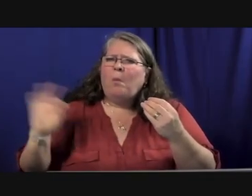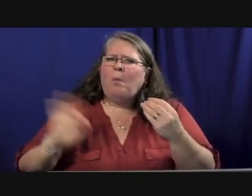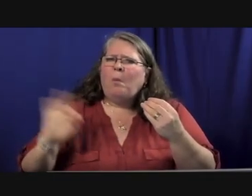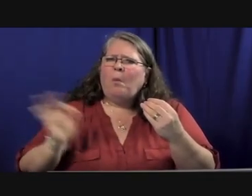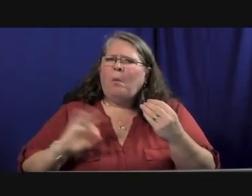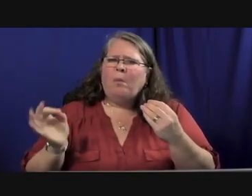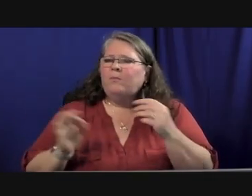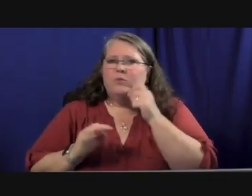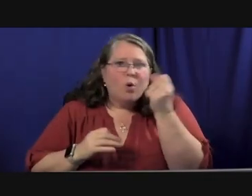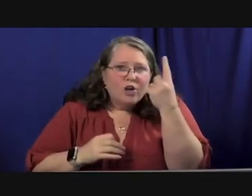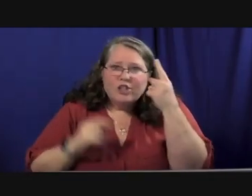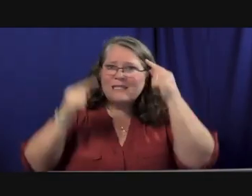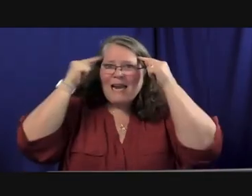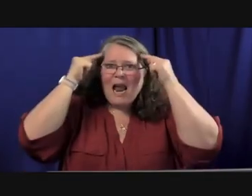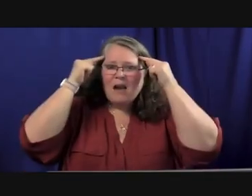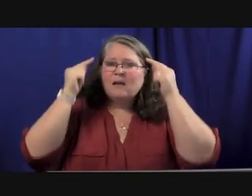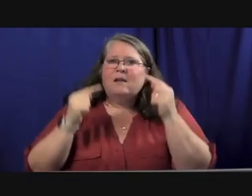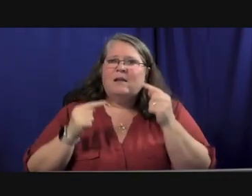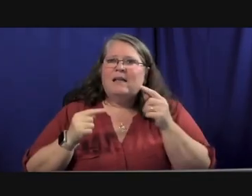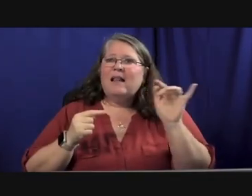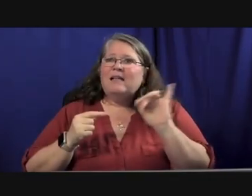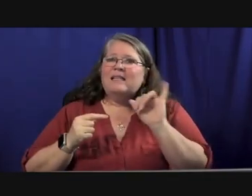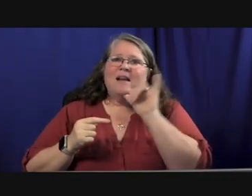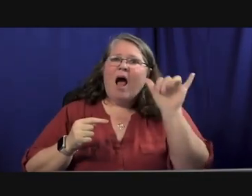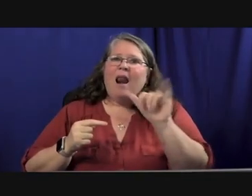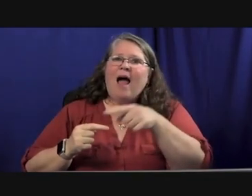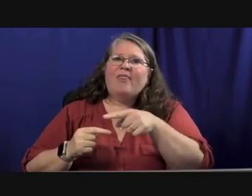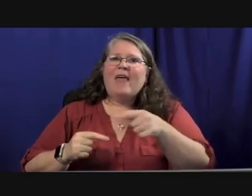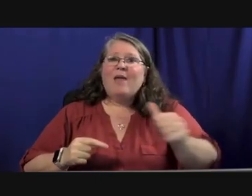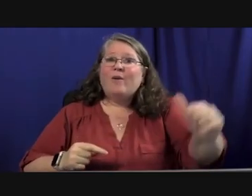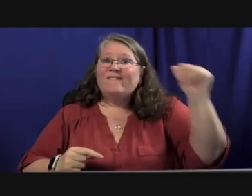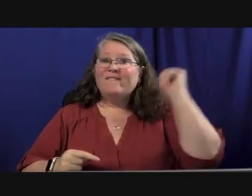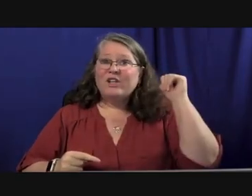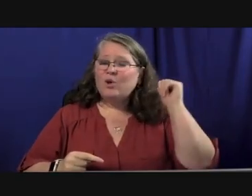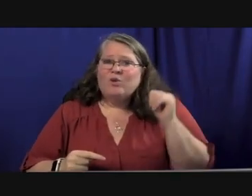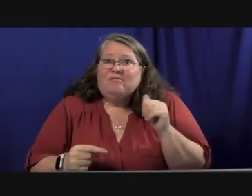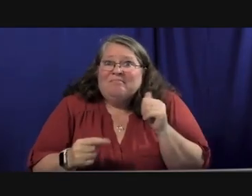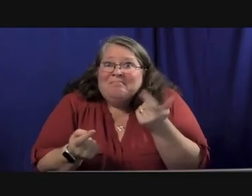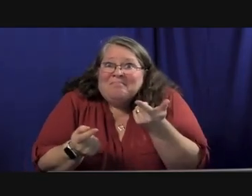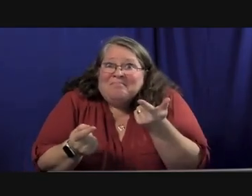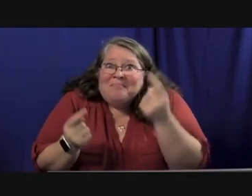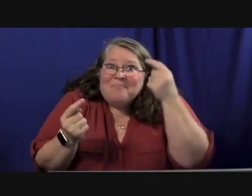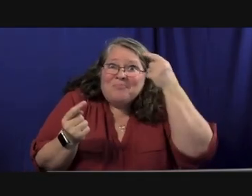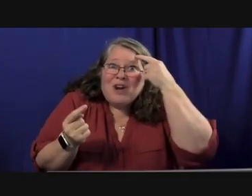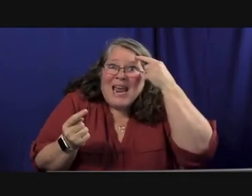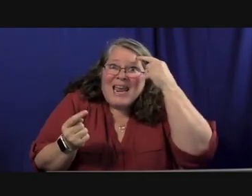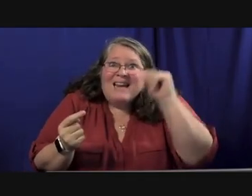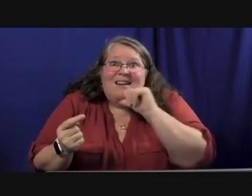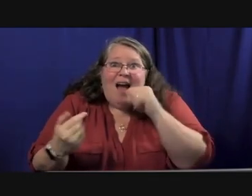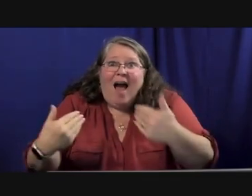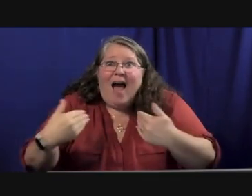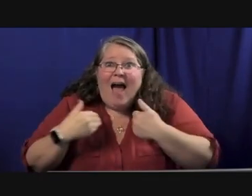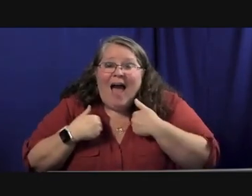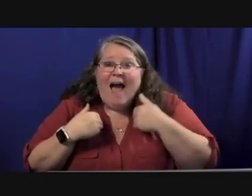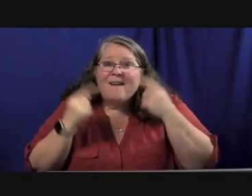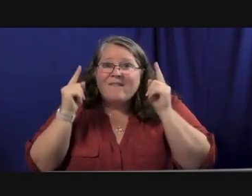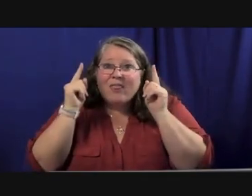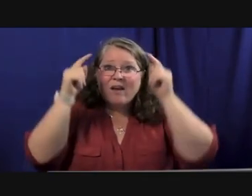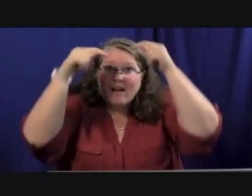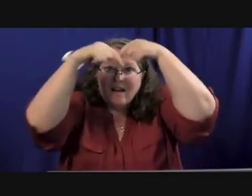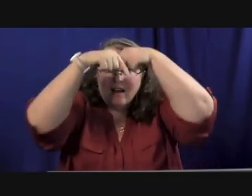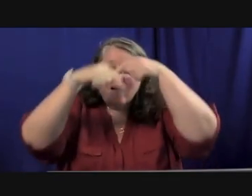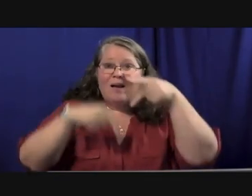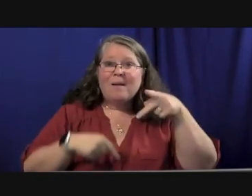want sugar. I like sugar. And when you tell them, hey, you're diabetic, you can't have that, they're not